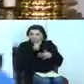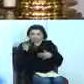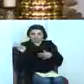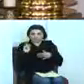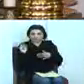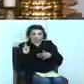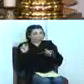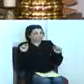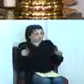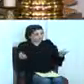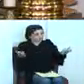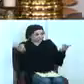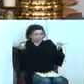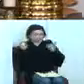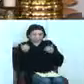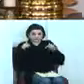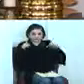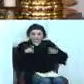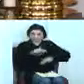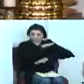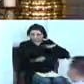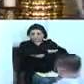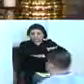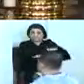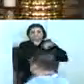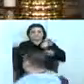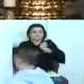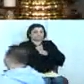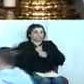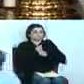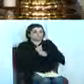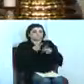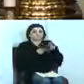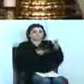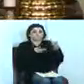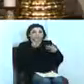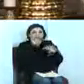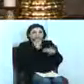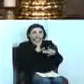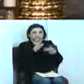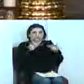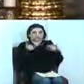table and receive what God has to offer you.